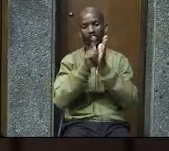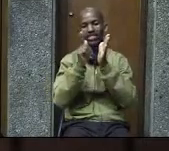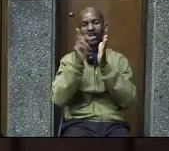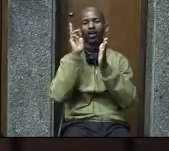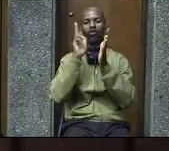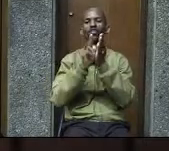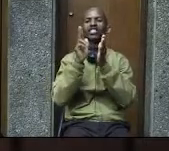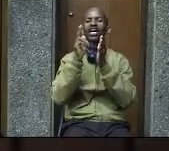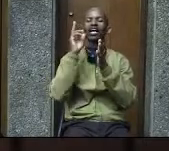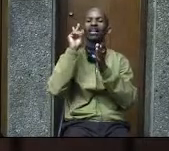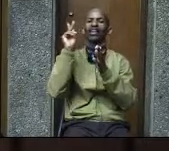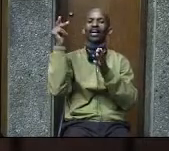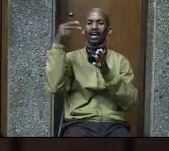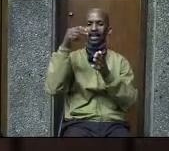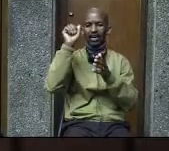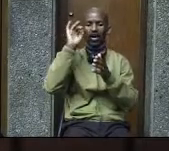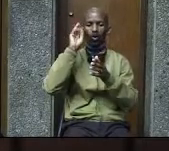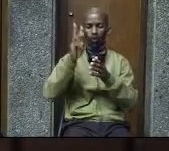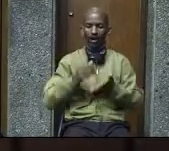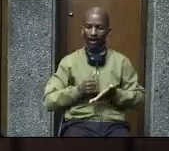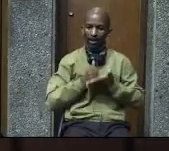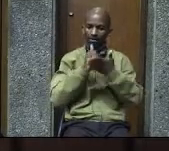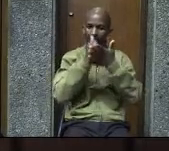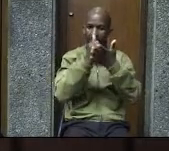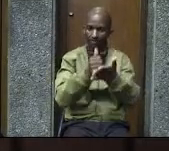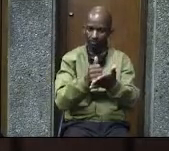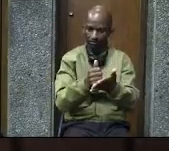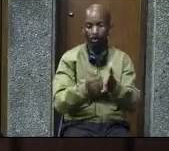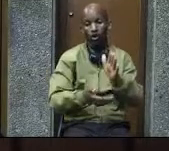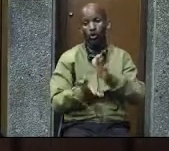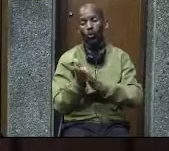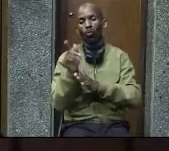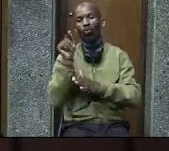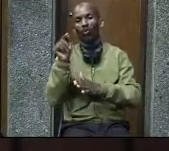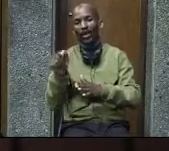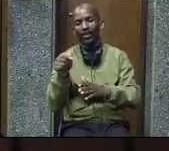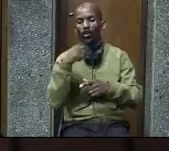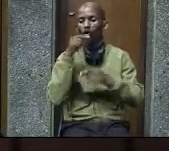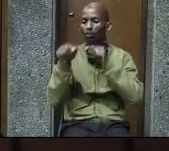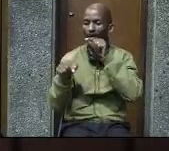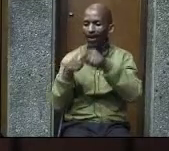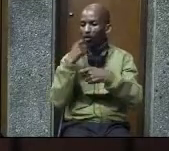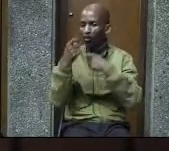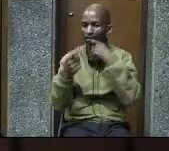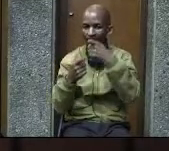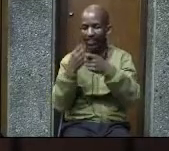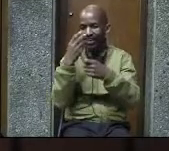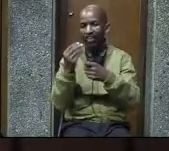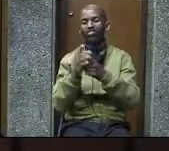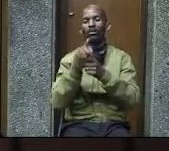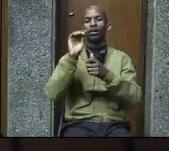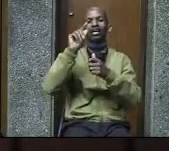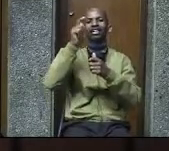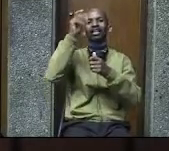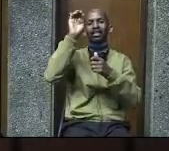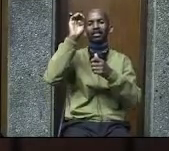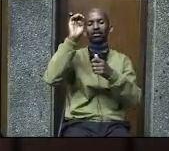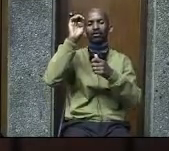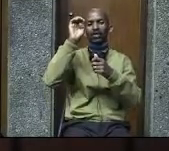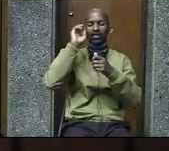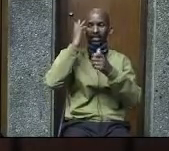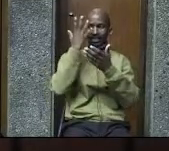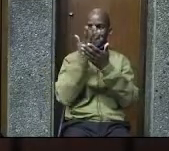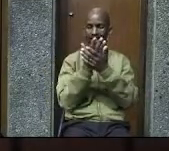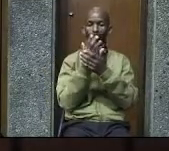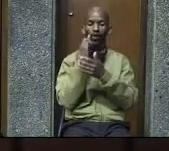rona bo khaya mole ba tla kgona gore re ba romelle ditletlebo tsa batho ba baholo le di title deeds jwalo so that le bone